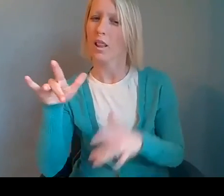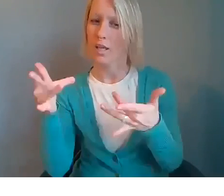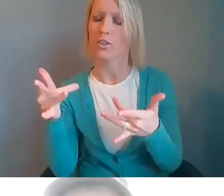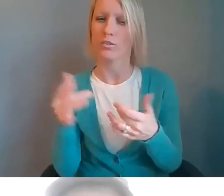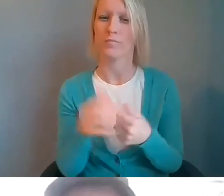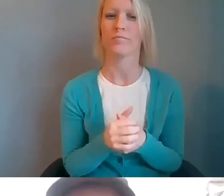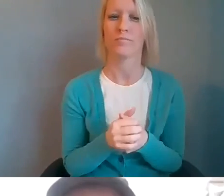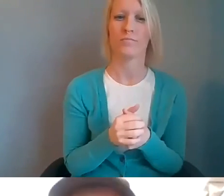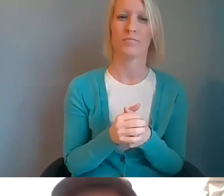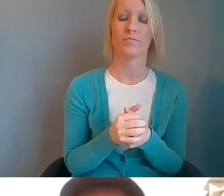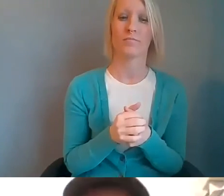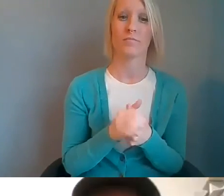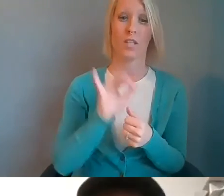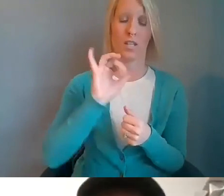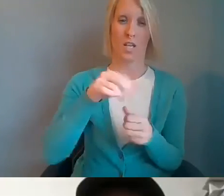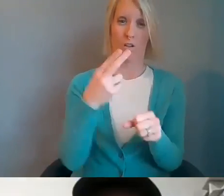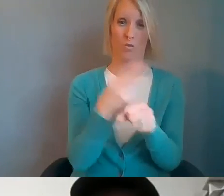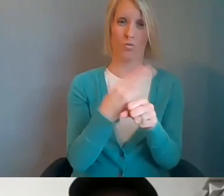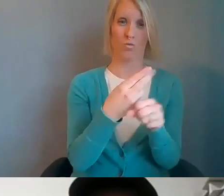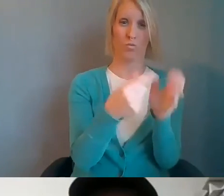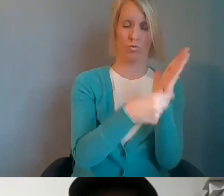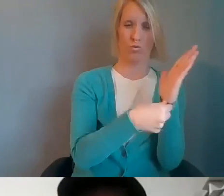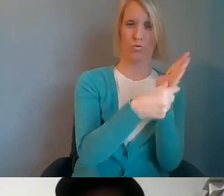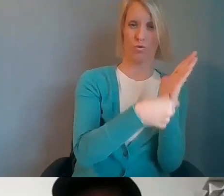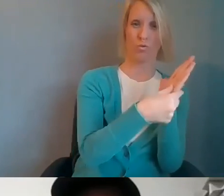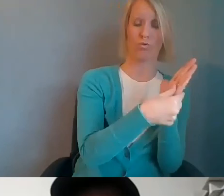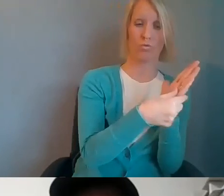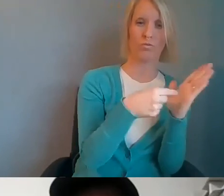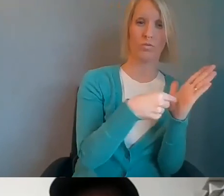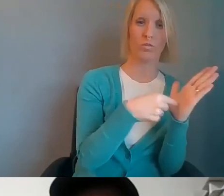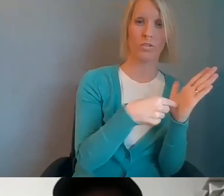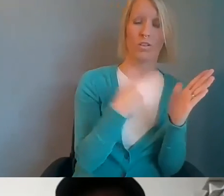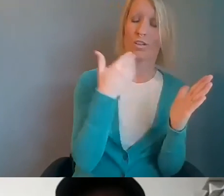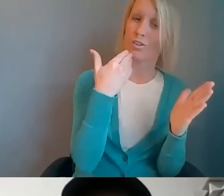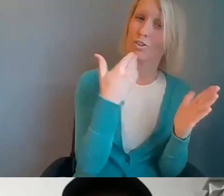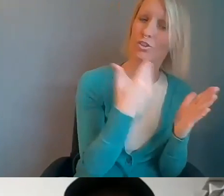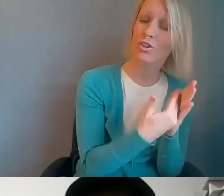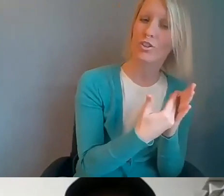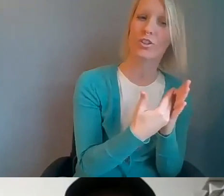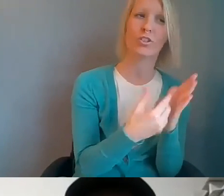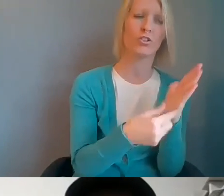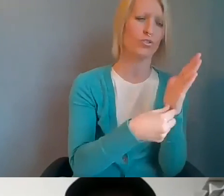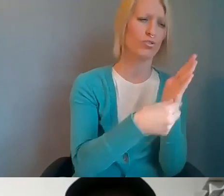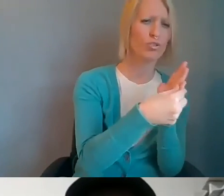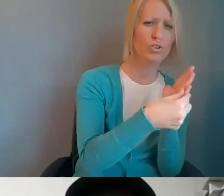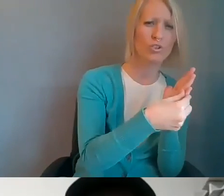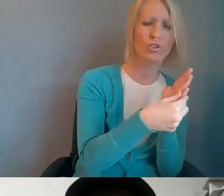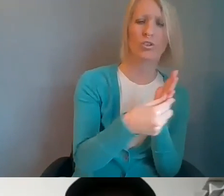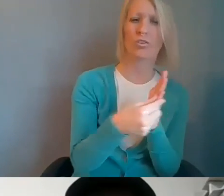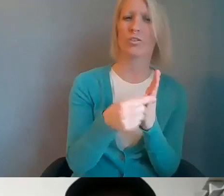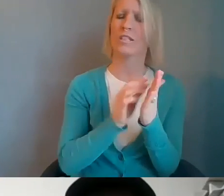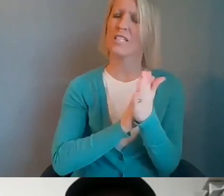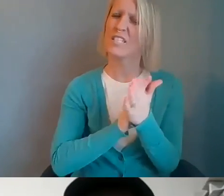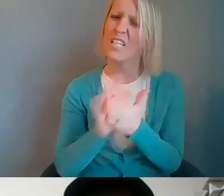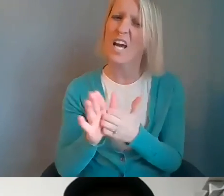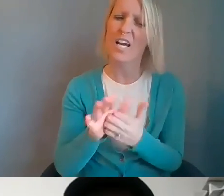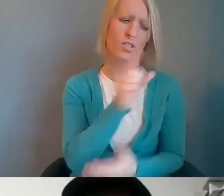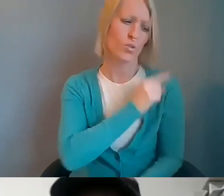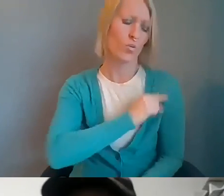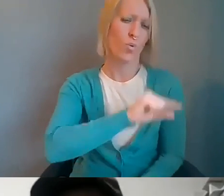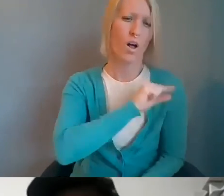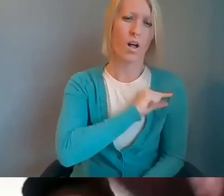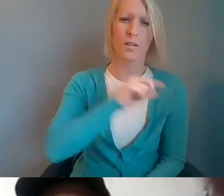as a journal. And so I have a good journal. I have good pens, and that makes me want to pick the journal up and use